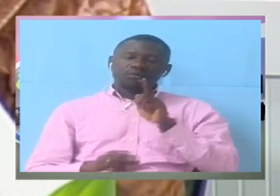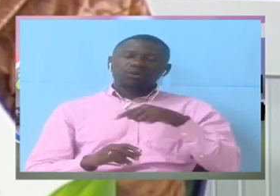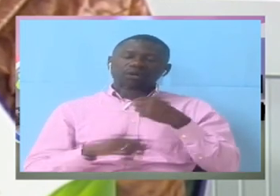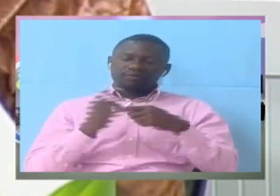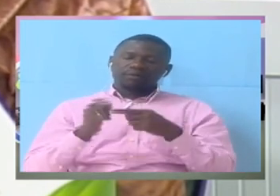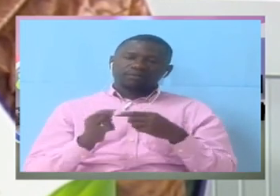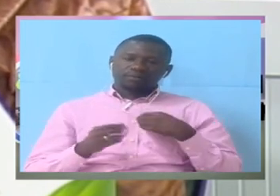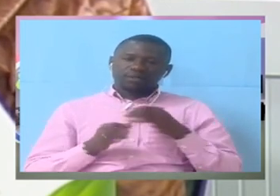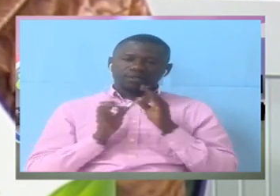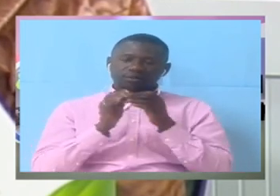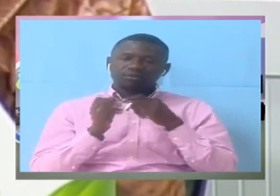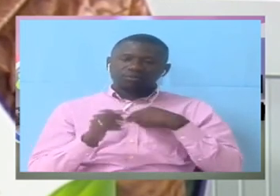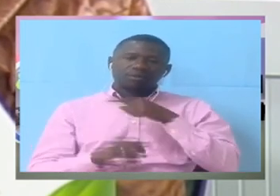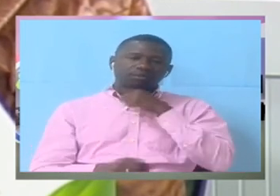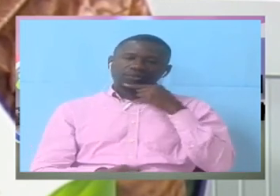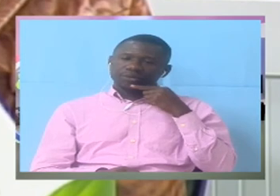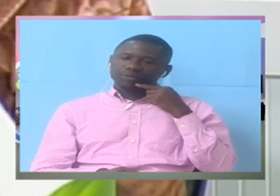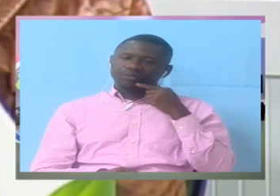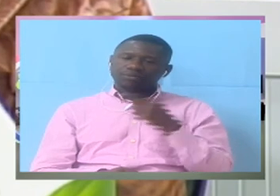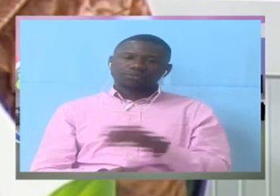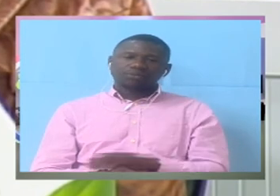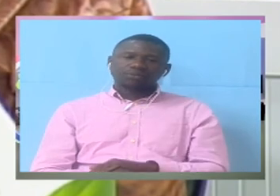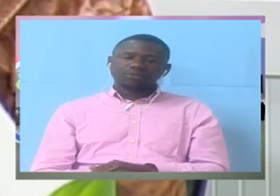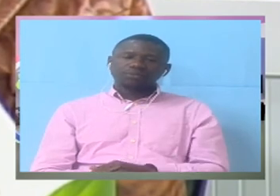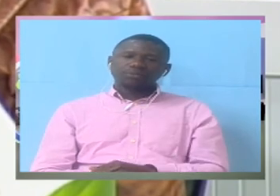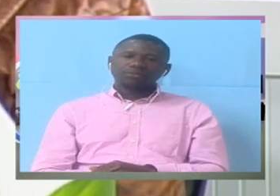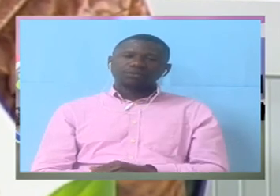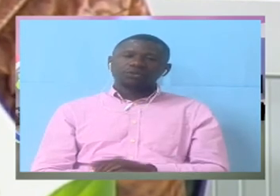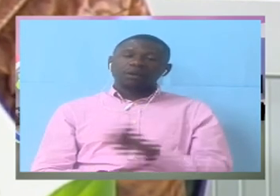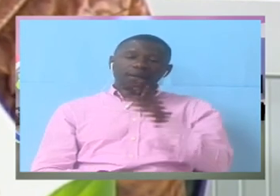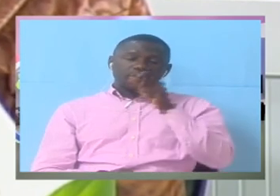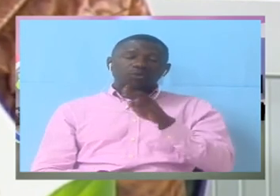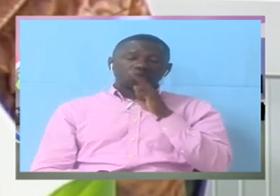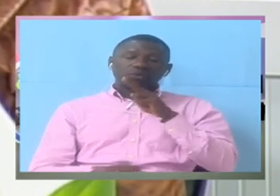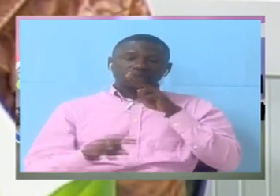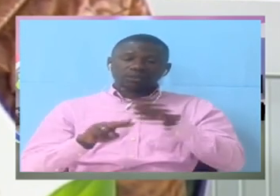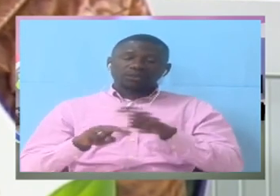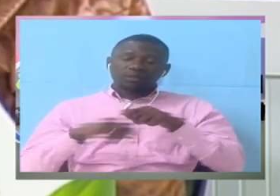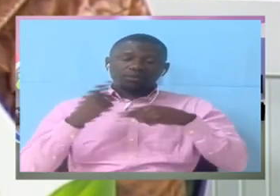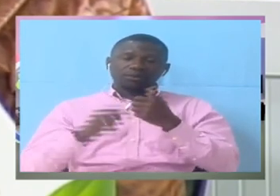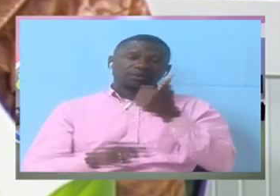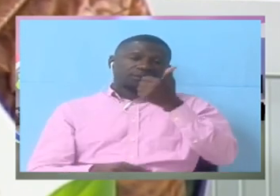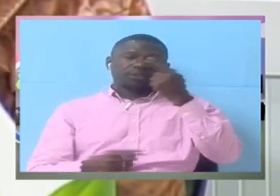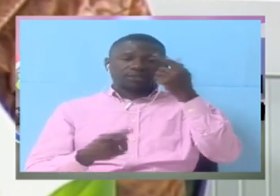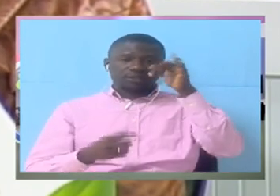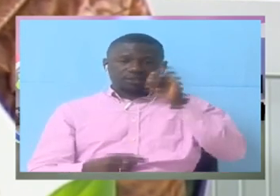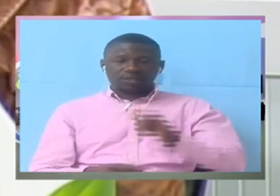But then I said to my mother, someone that has sat down for